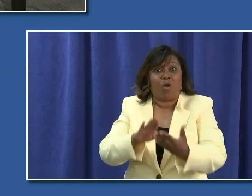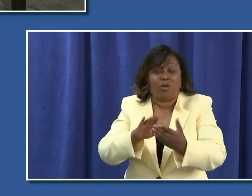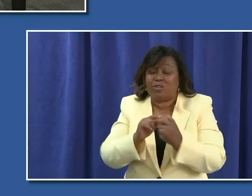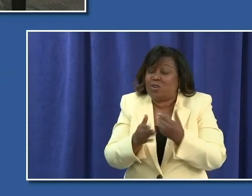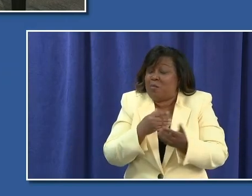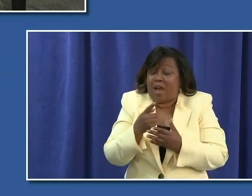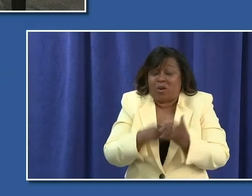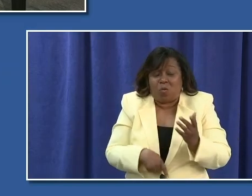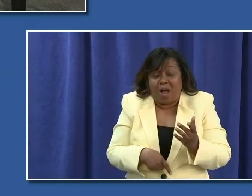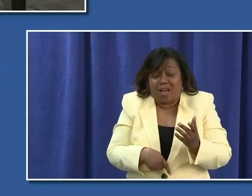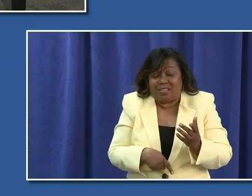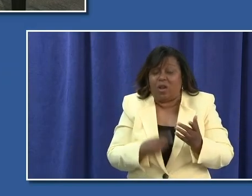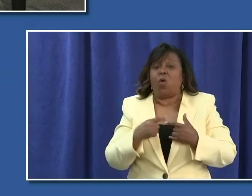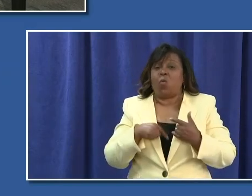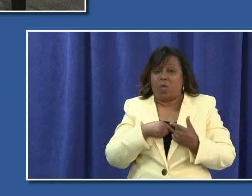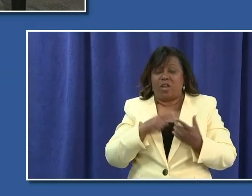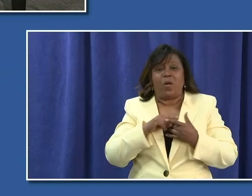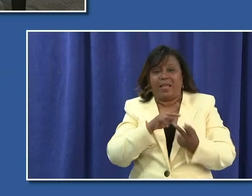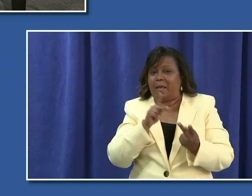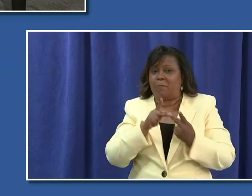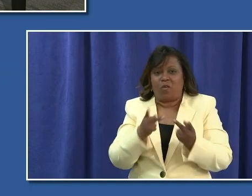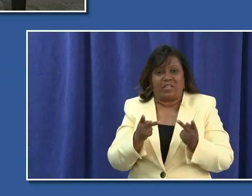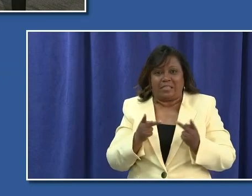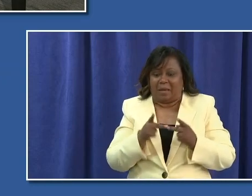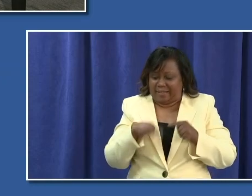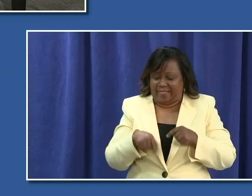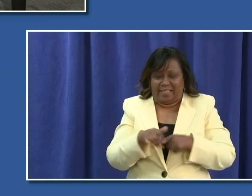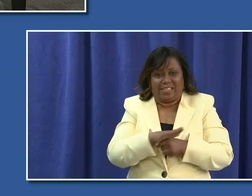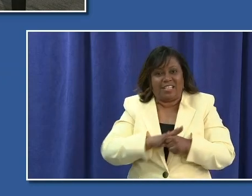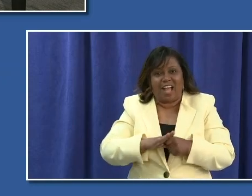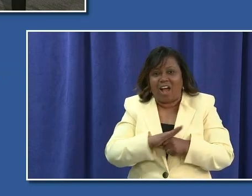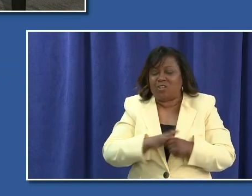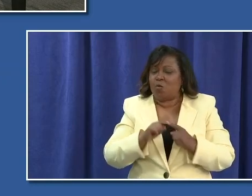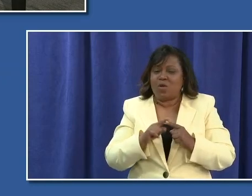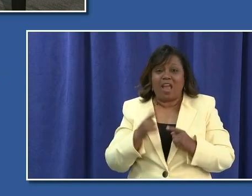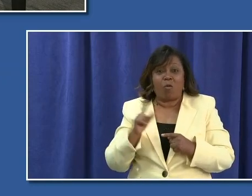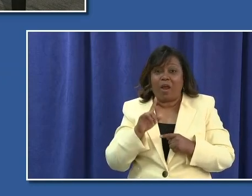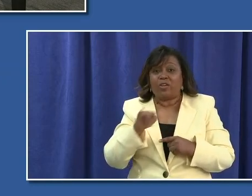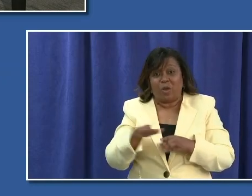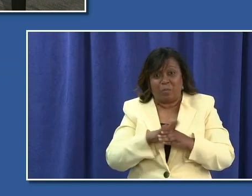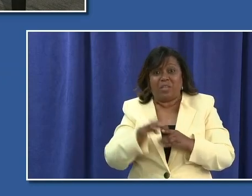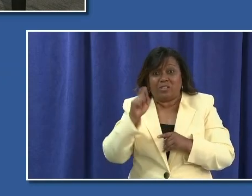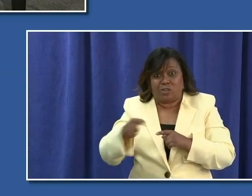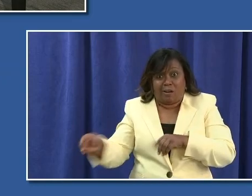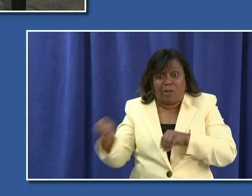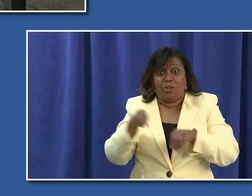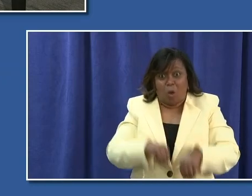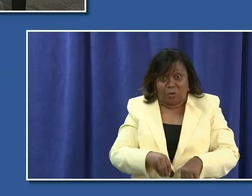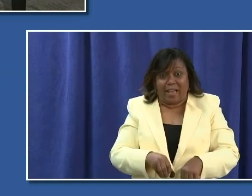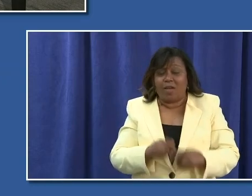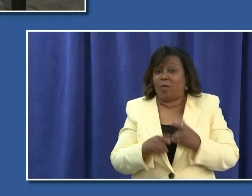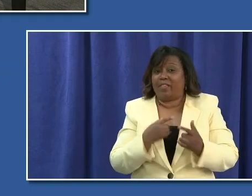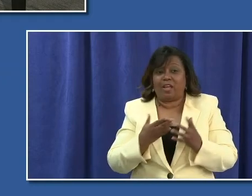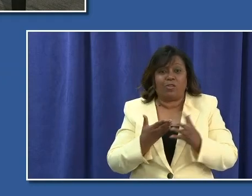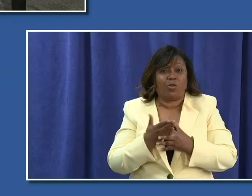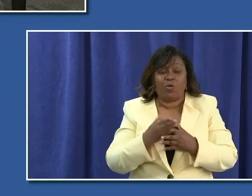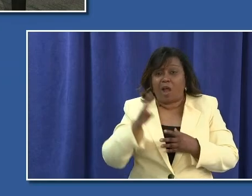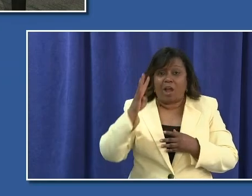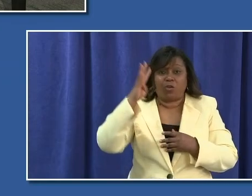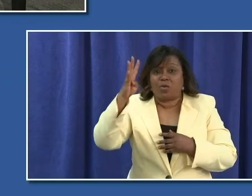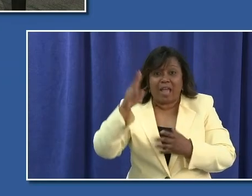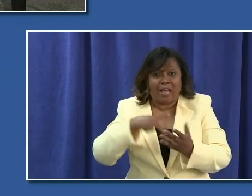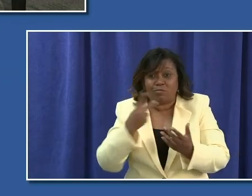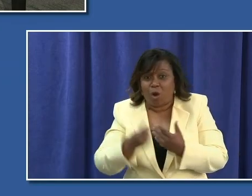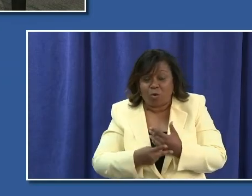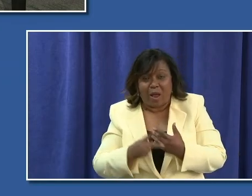no matter what, like I said, we are in the perfect spot in this country. We are where your business ought to locate, whether it's through our CREATE